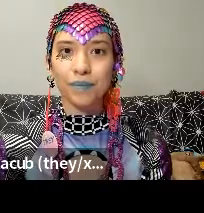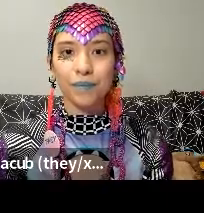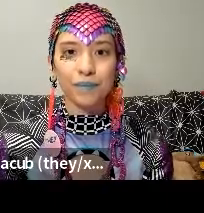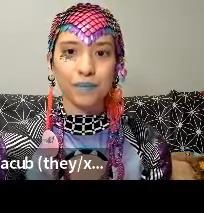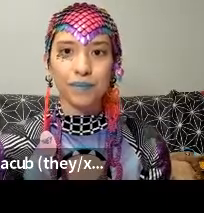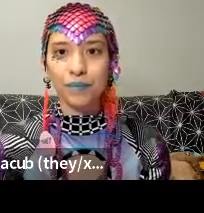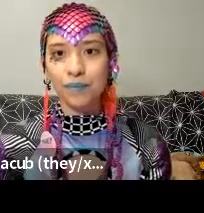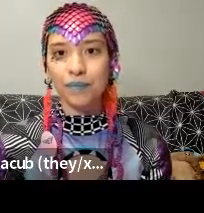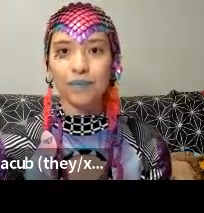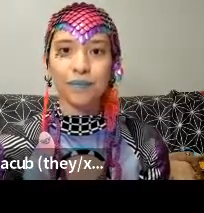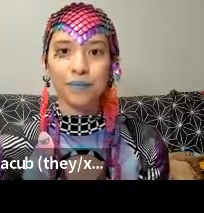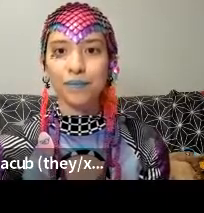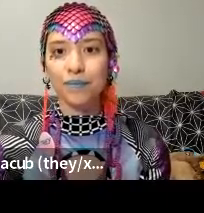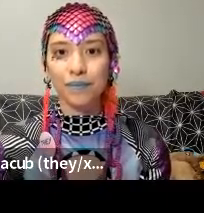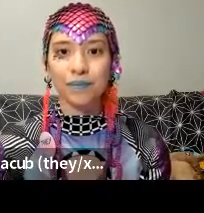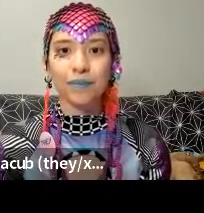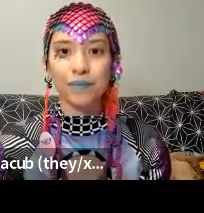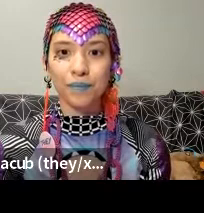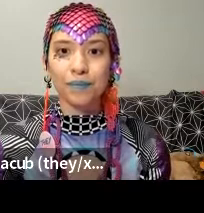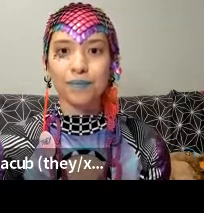dude. Next little mama got me throwed,